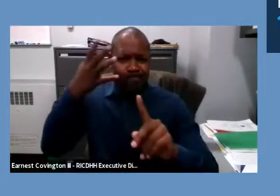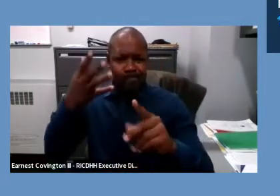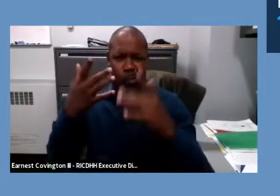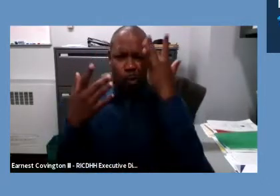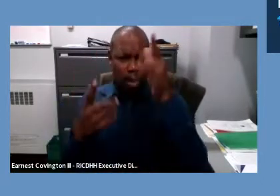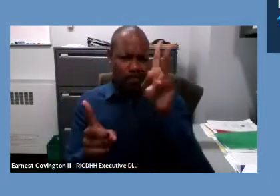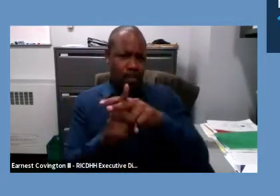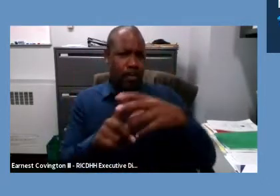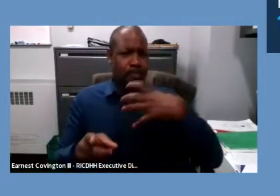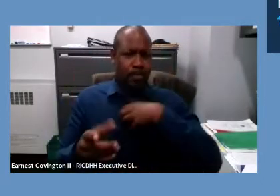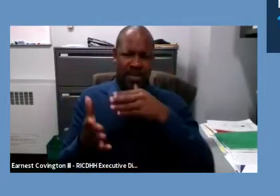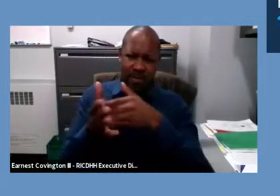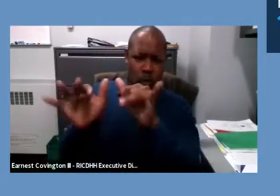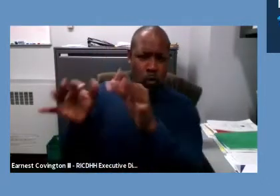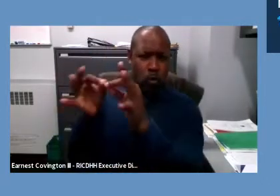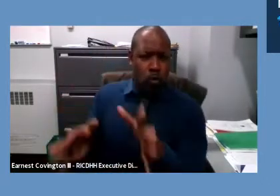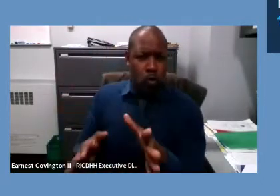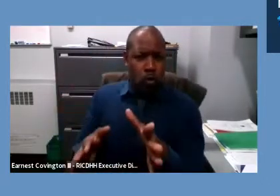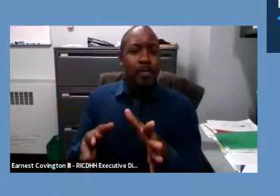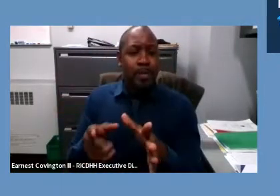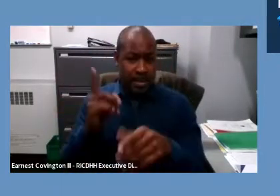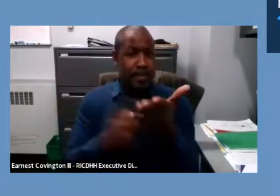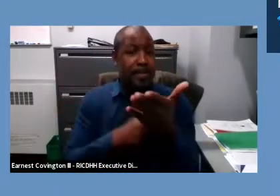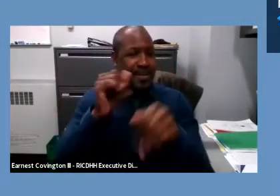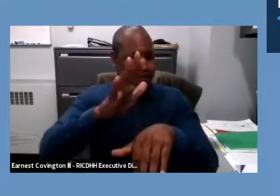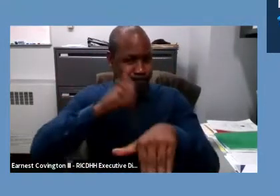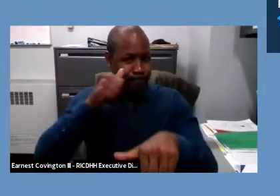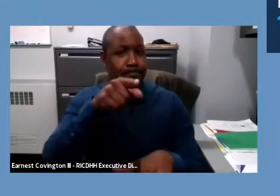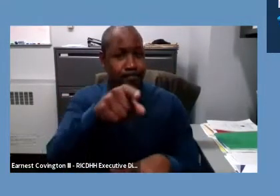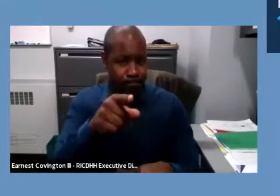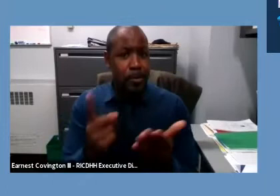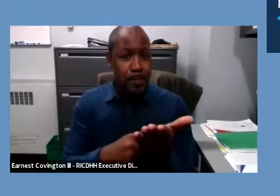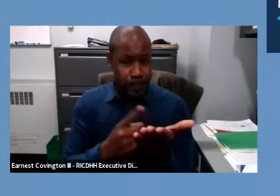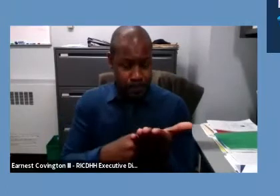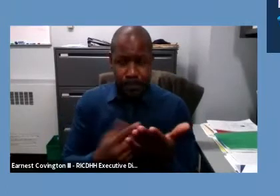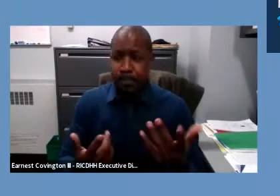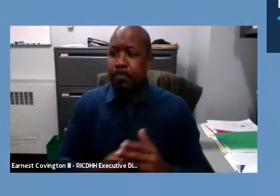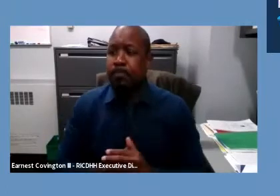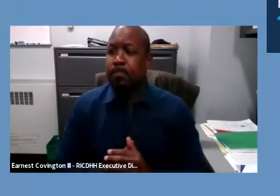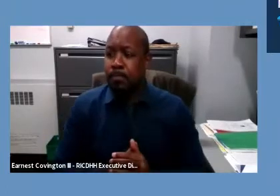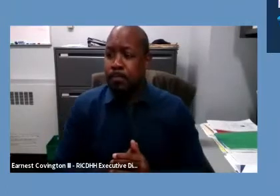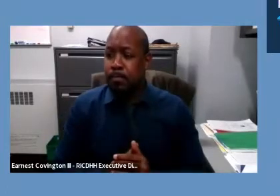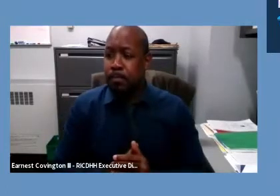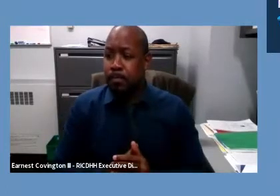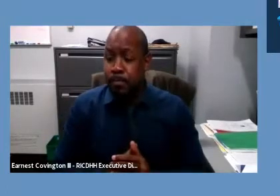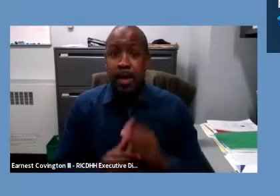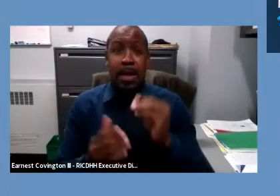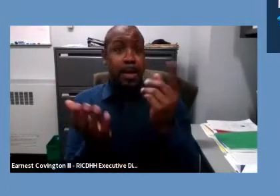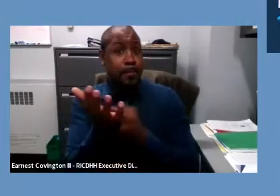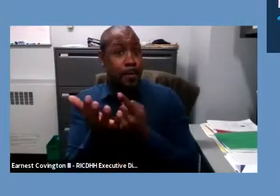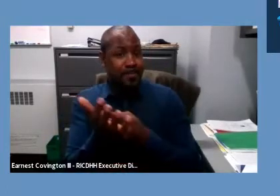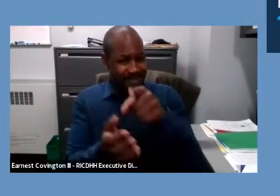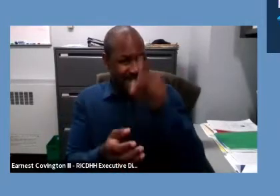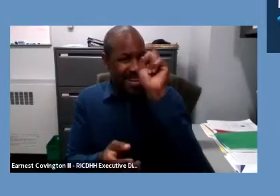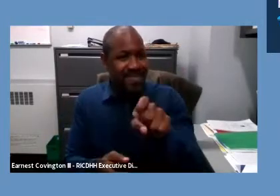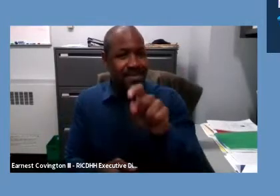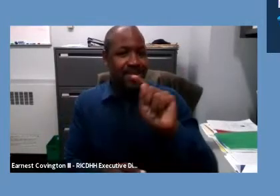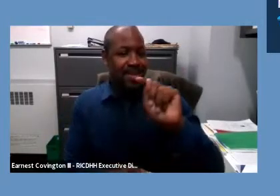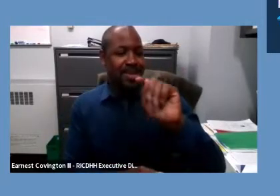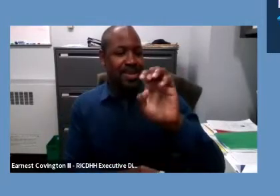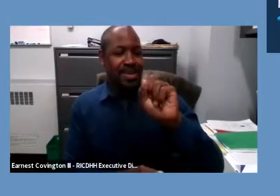them in and will have you explain why you filed a complaint against the interpreter. That could